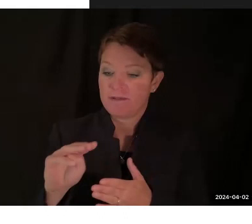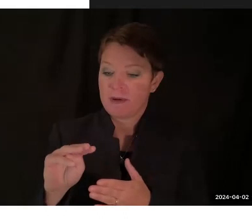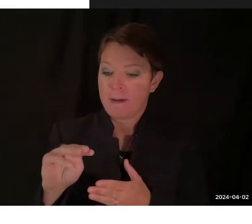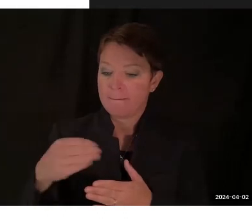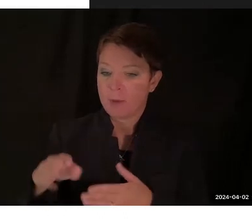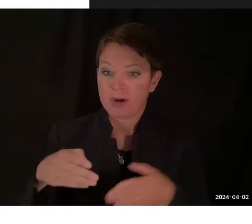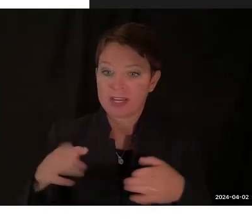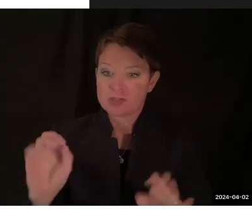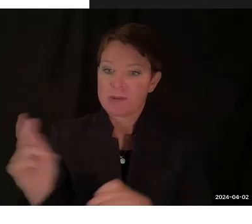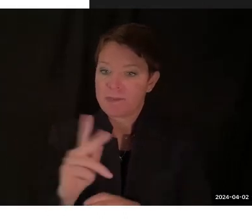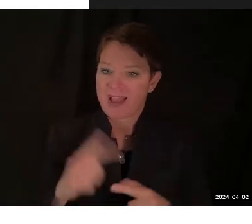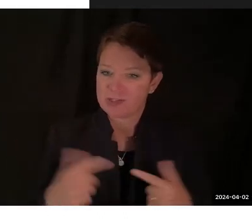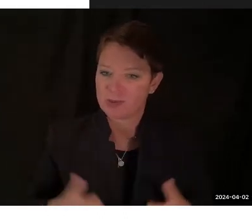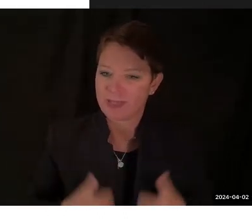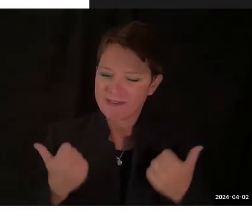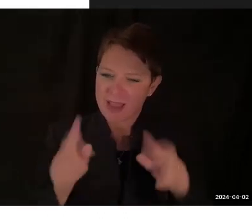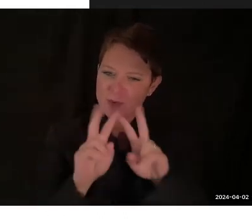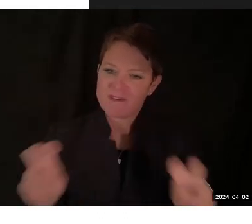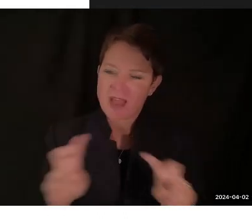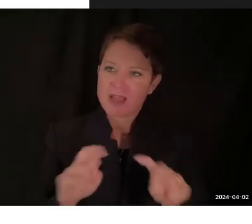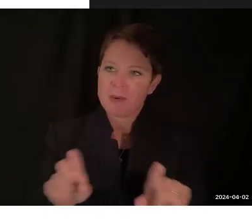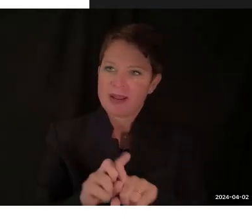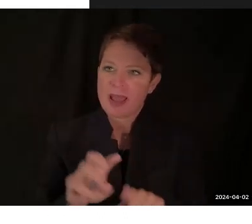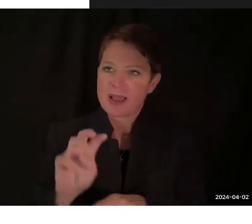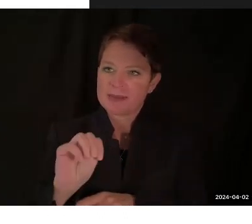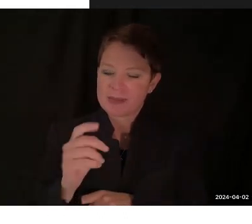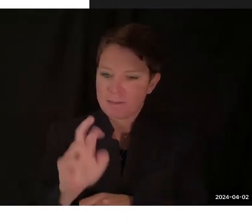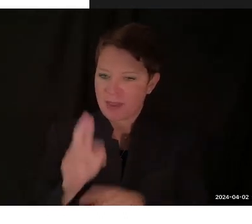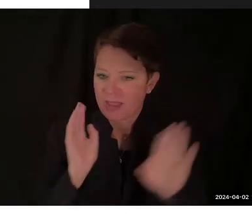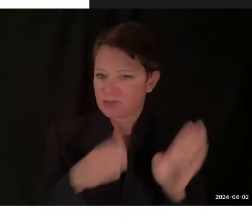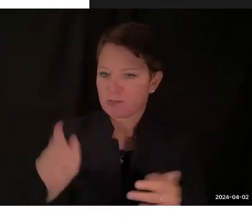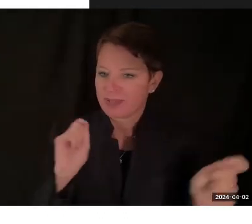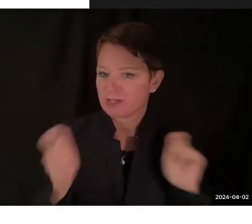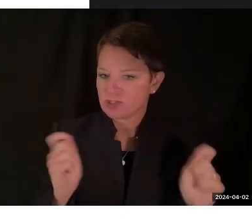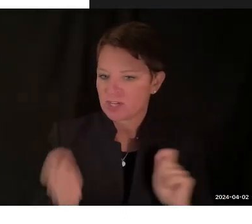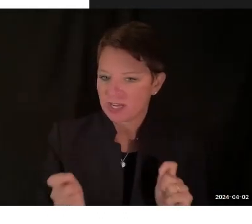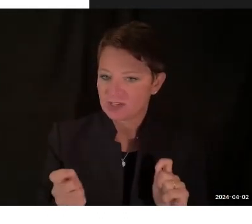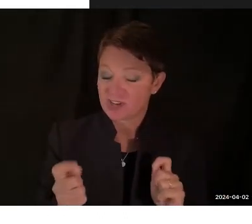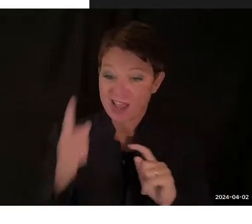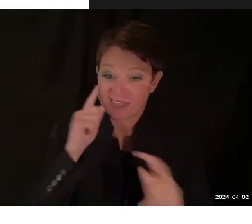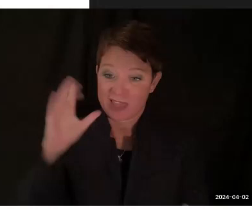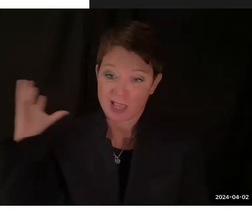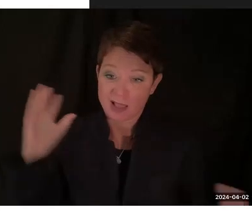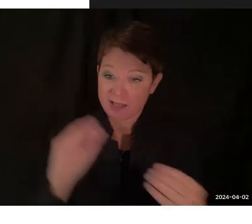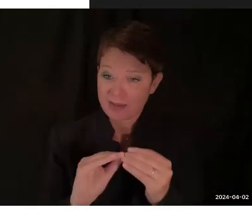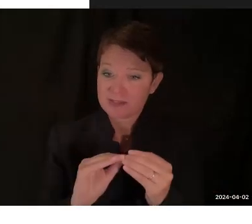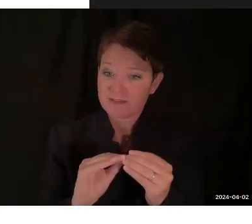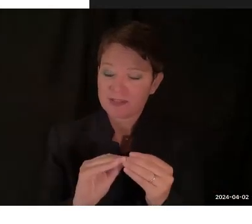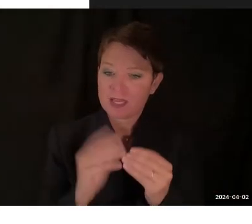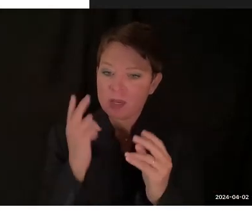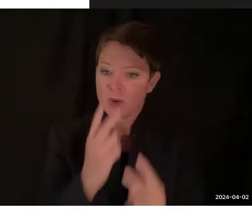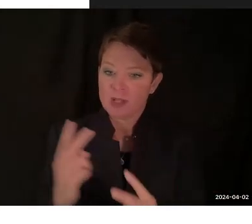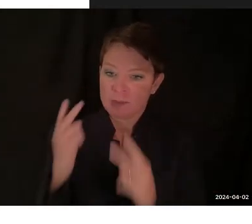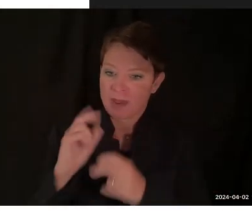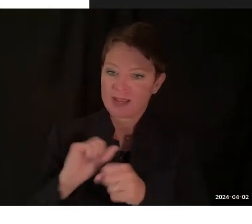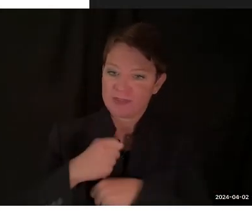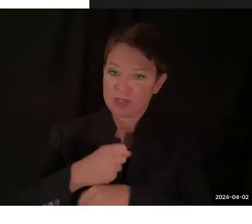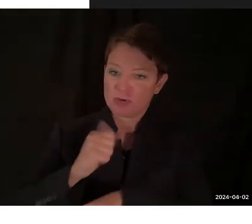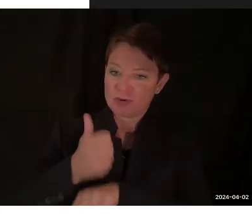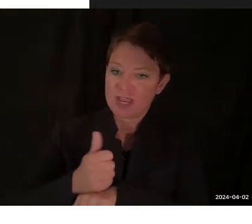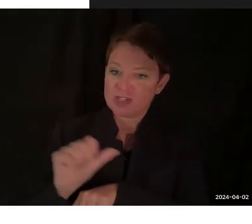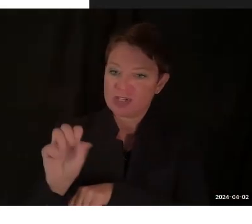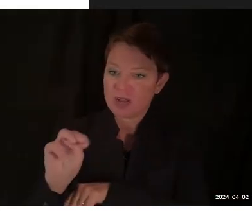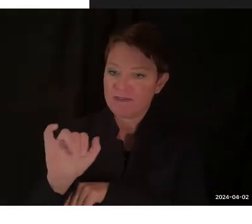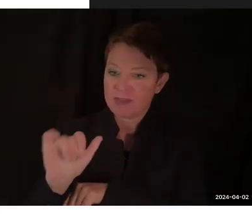know, how do we evaluate this as a master plan change? I think collectively, we've been able to look back at the creation of the mall 50